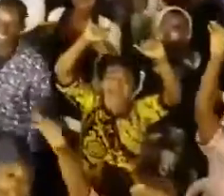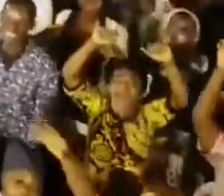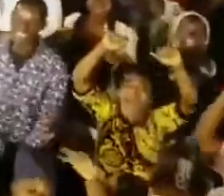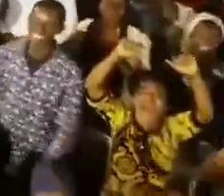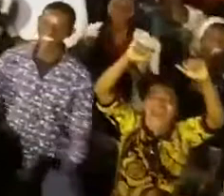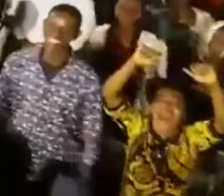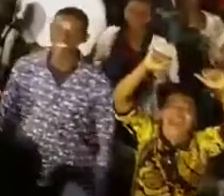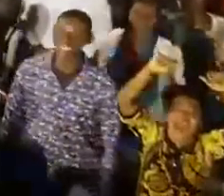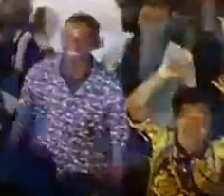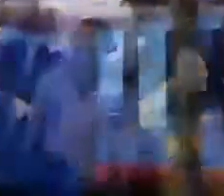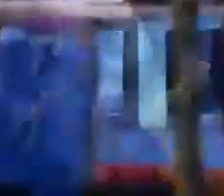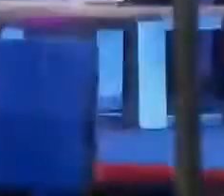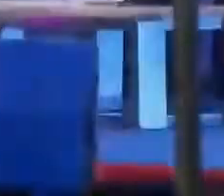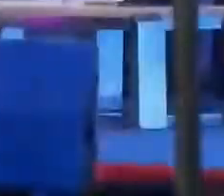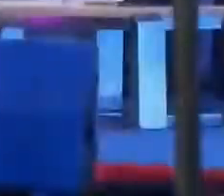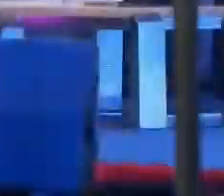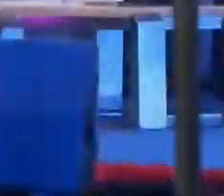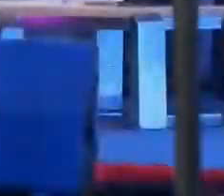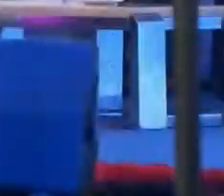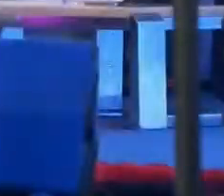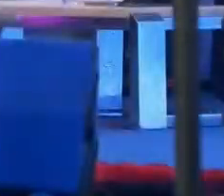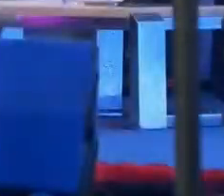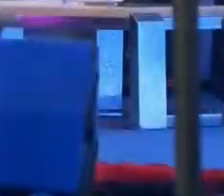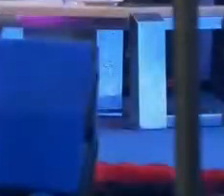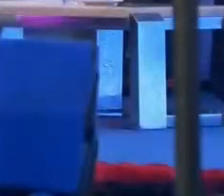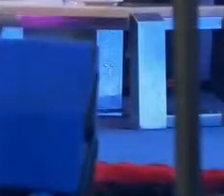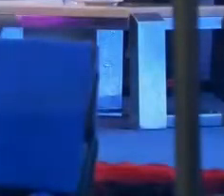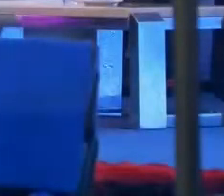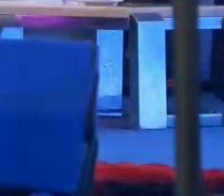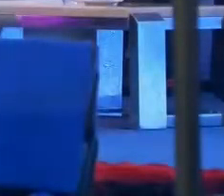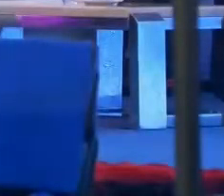Tonight, the Lord will load you with blessing,